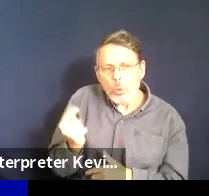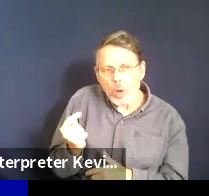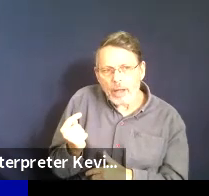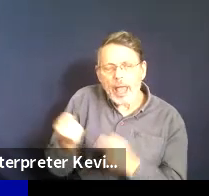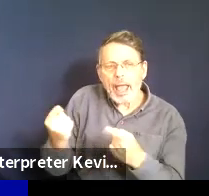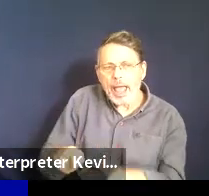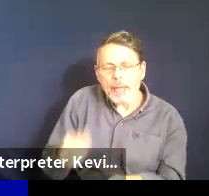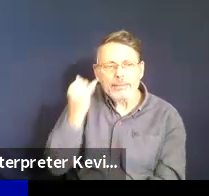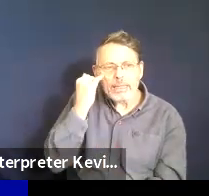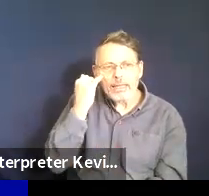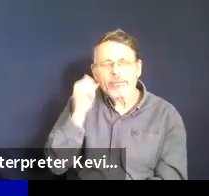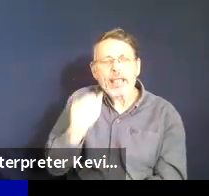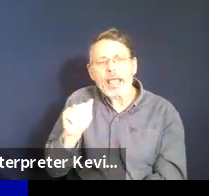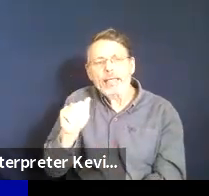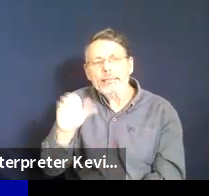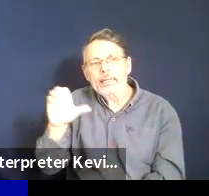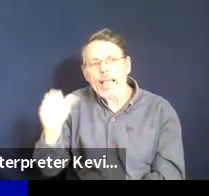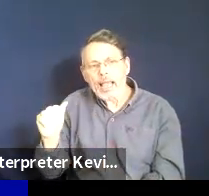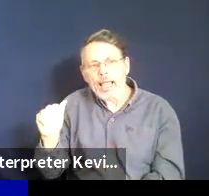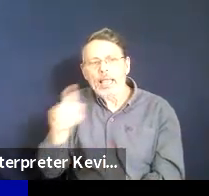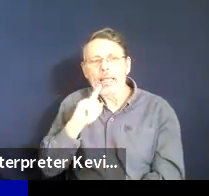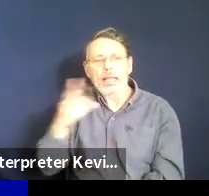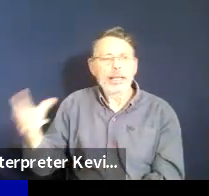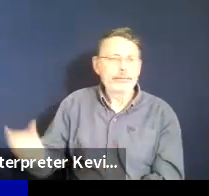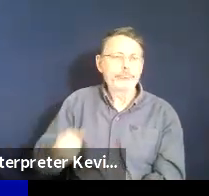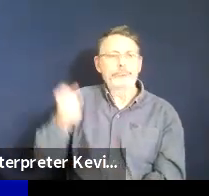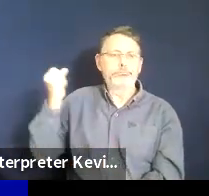happens if the ACA is rescinded?